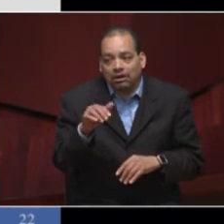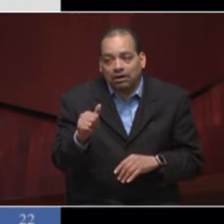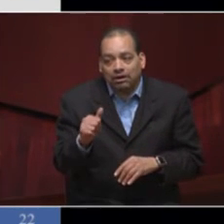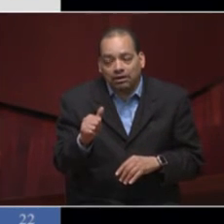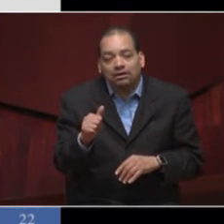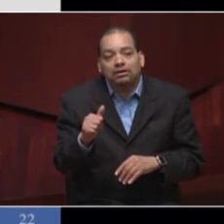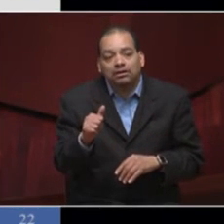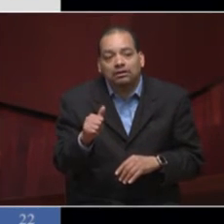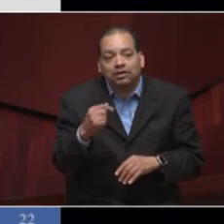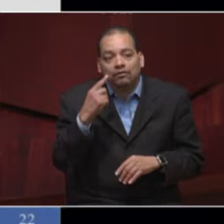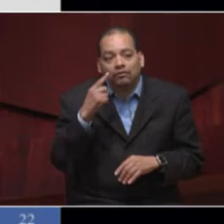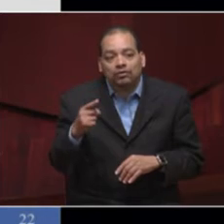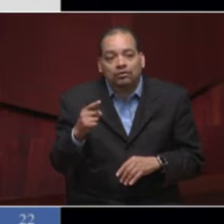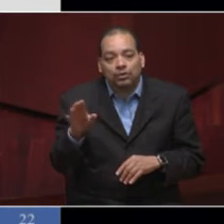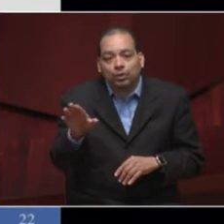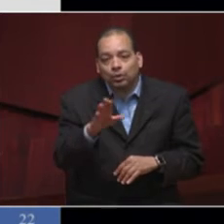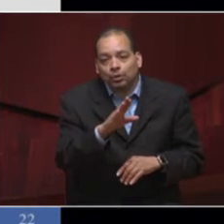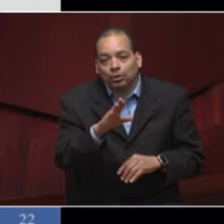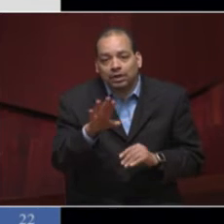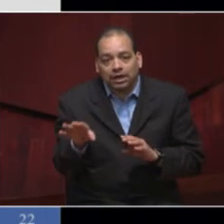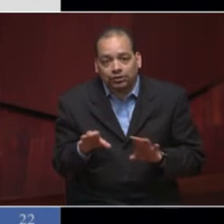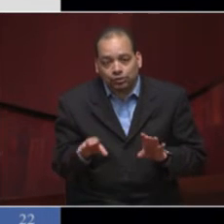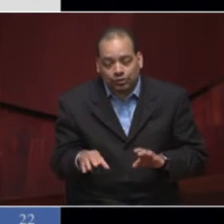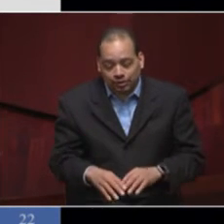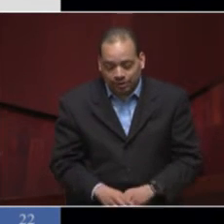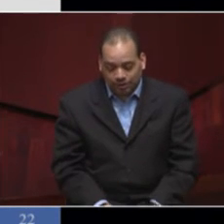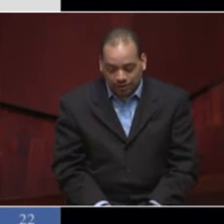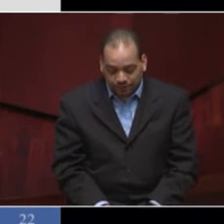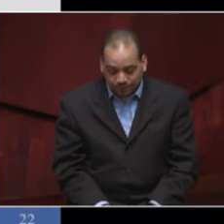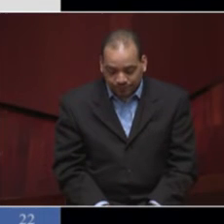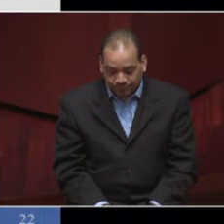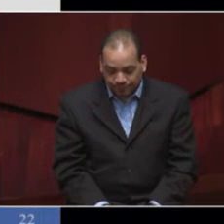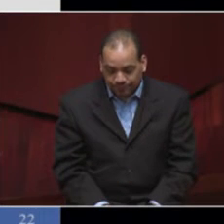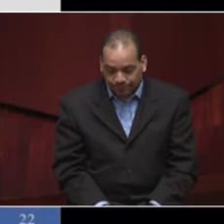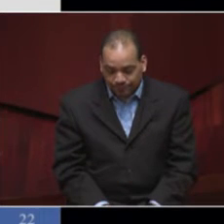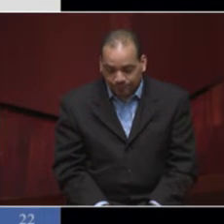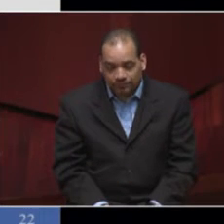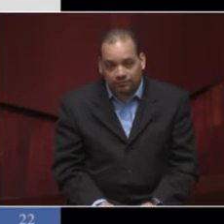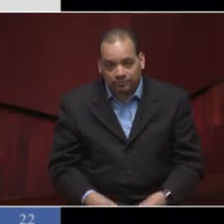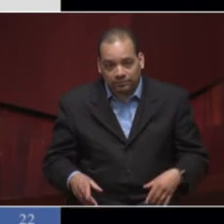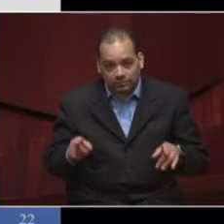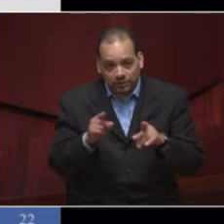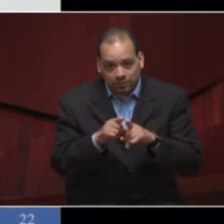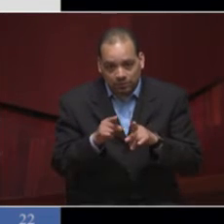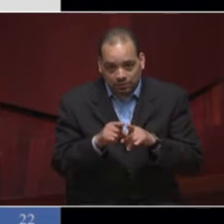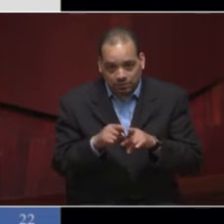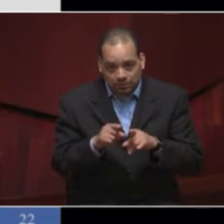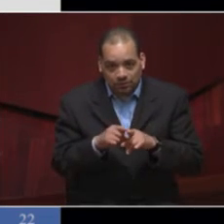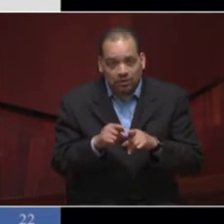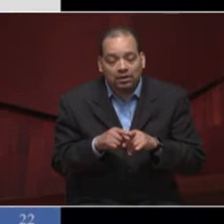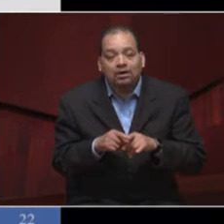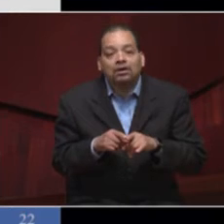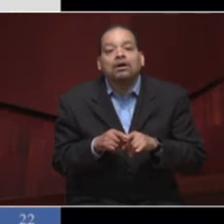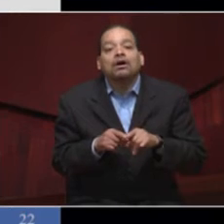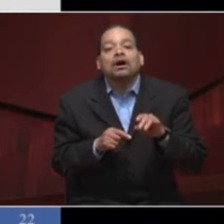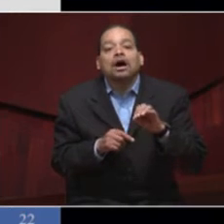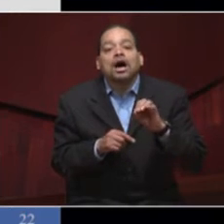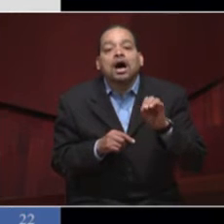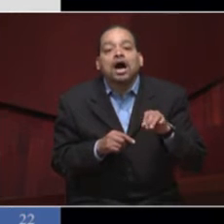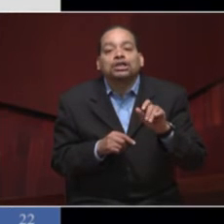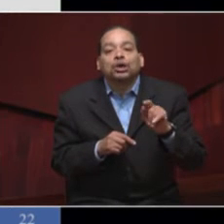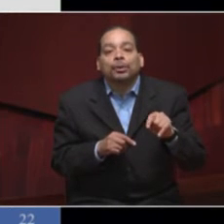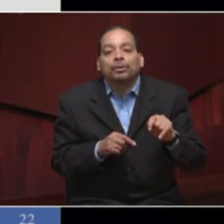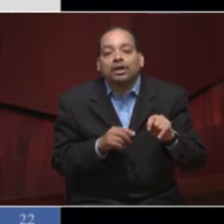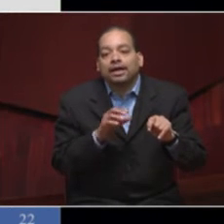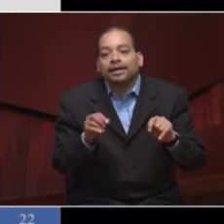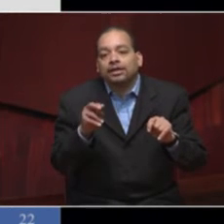ready for your action. Also, as usual, in the October and November timeframe, we will